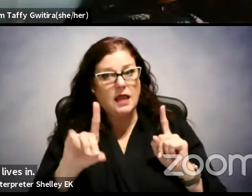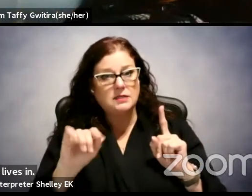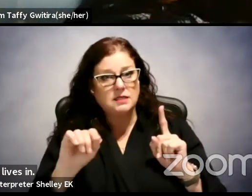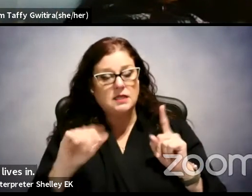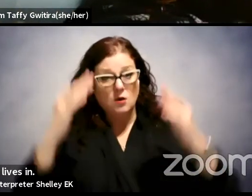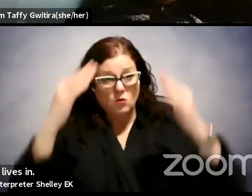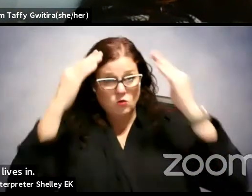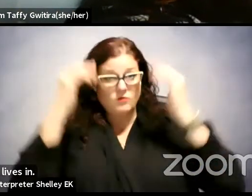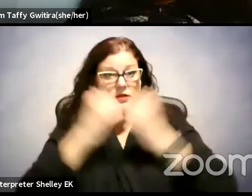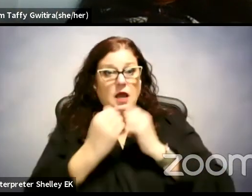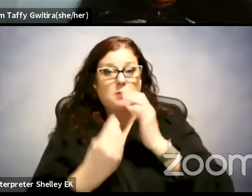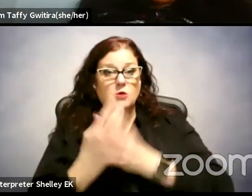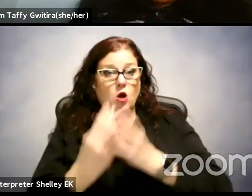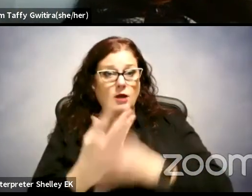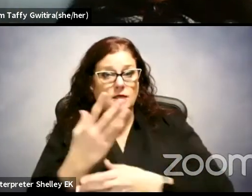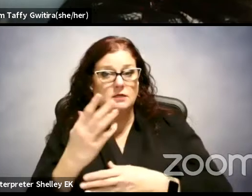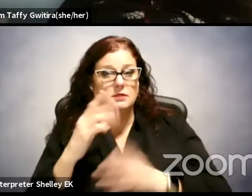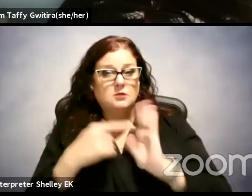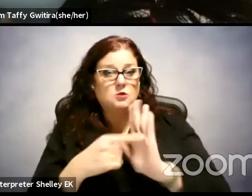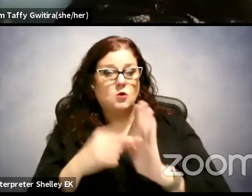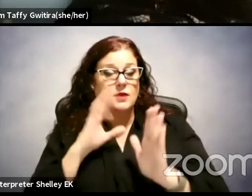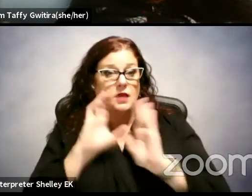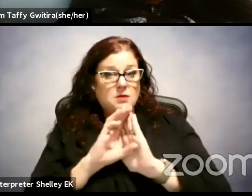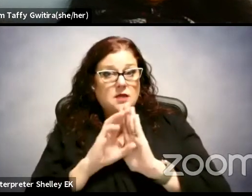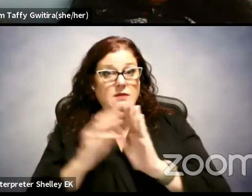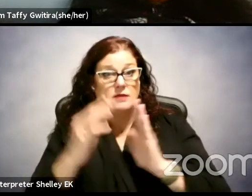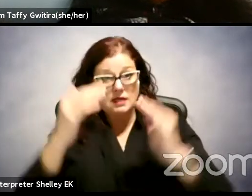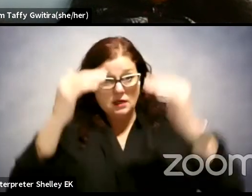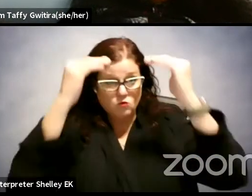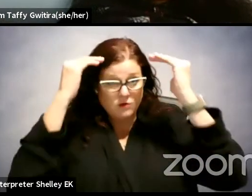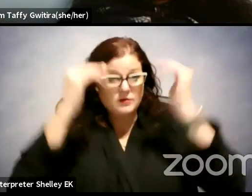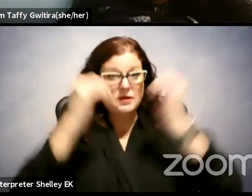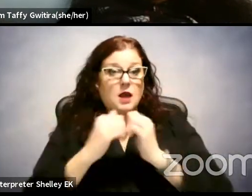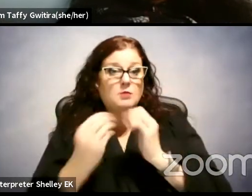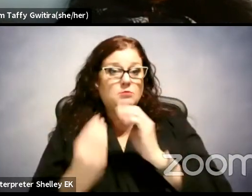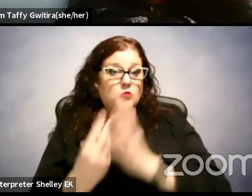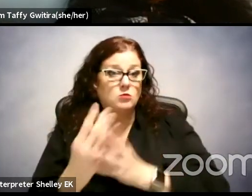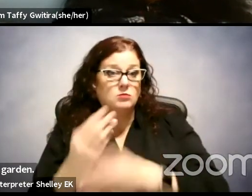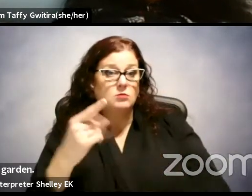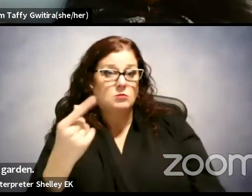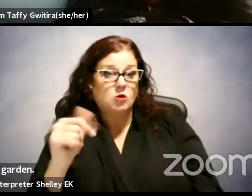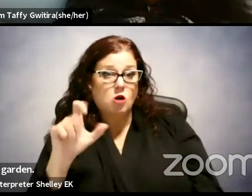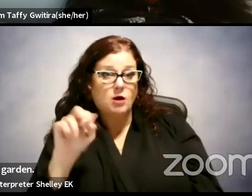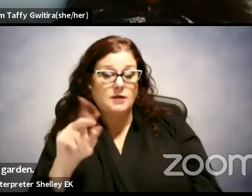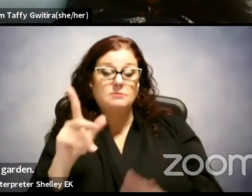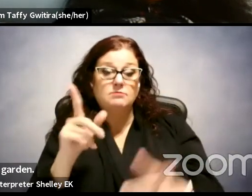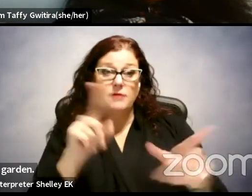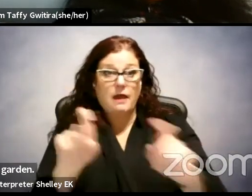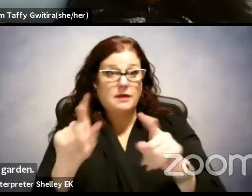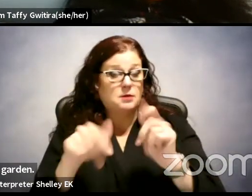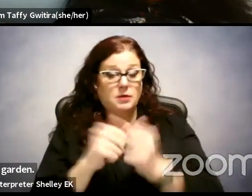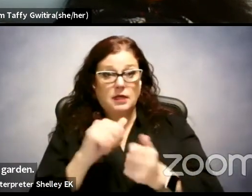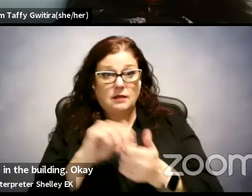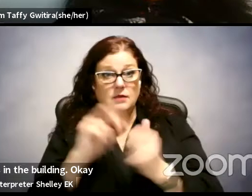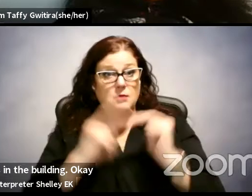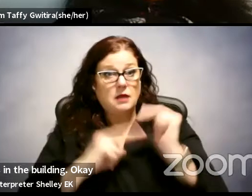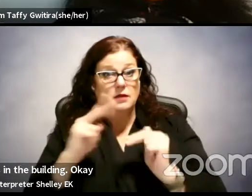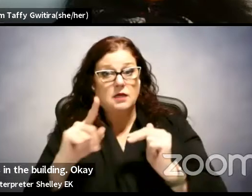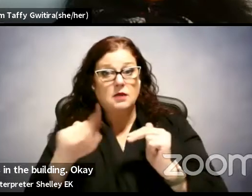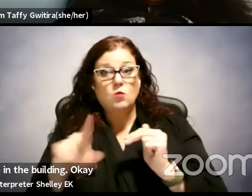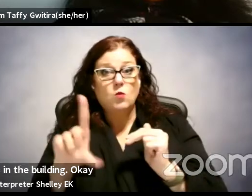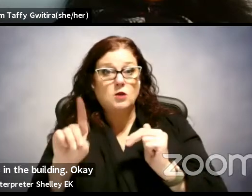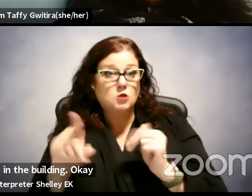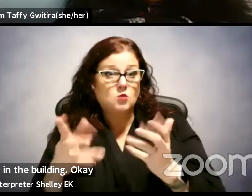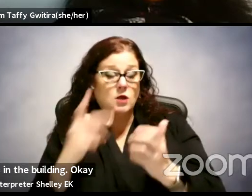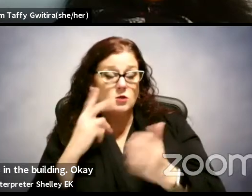rooftop garden. I'm trying to find the image. They did a rooftop garden, and they asked all the members in the building, okay, well, what do you